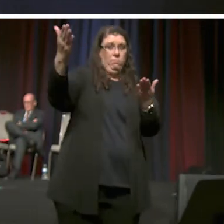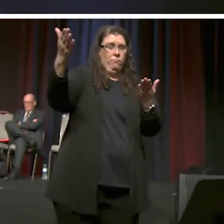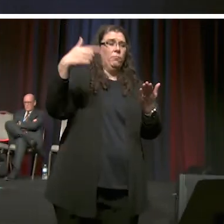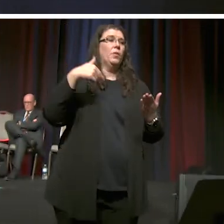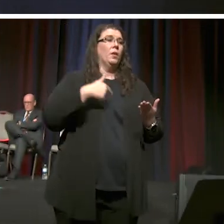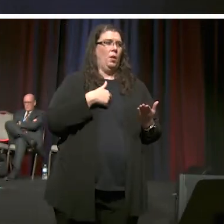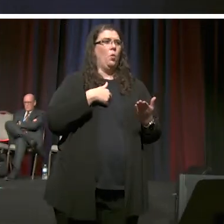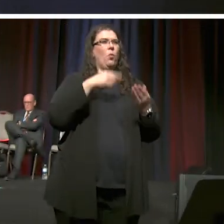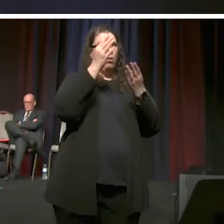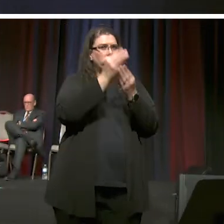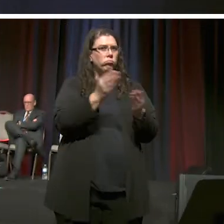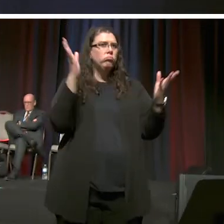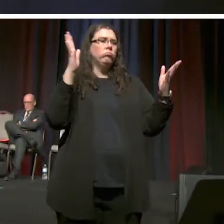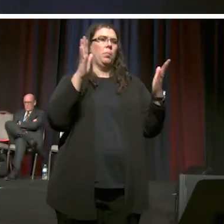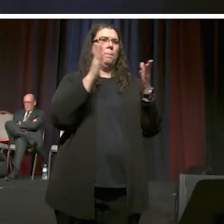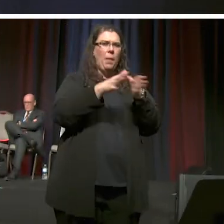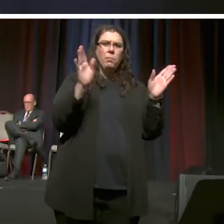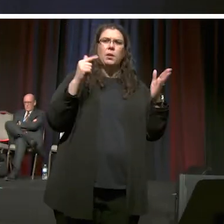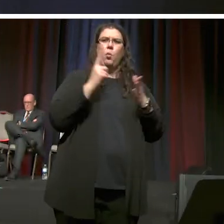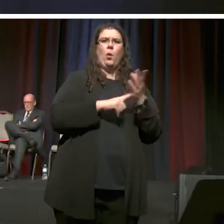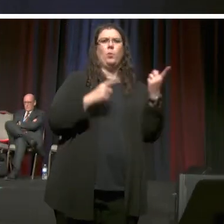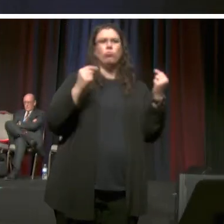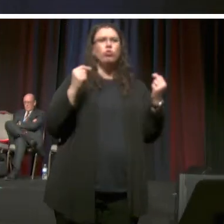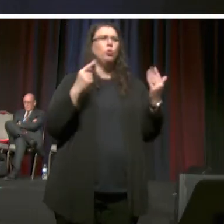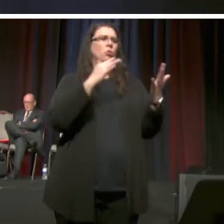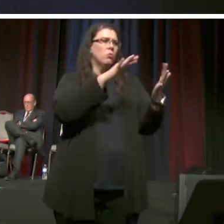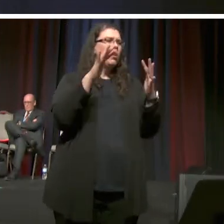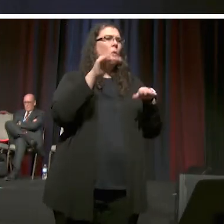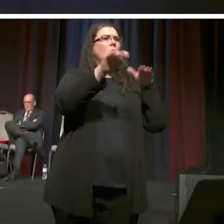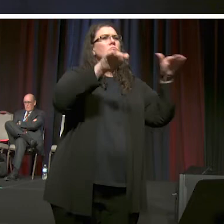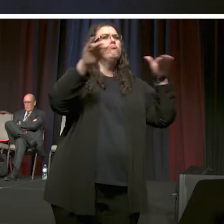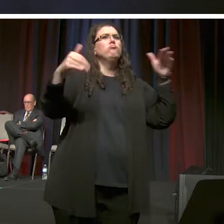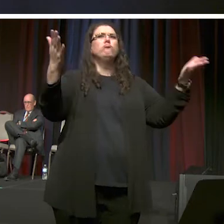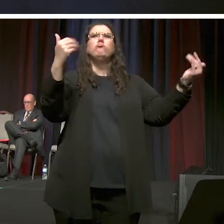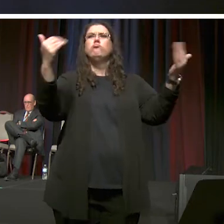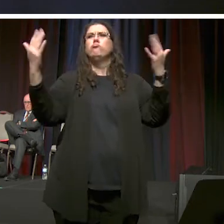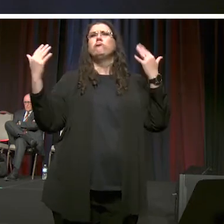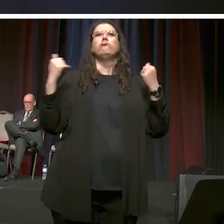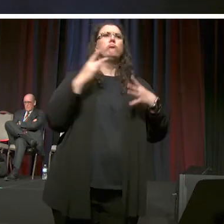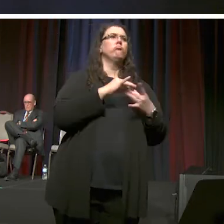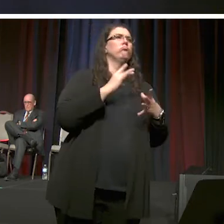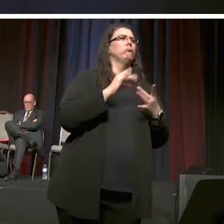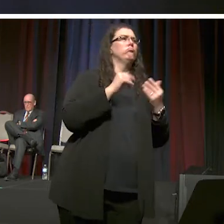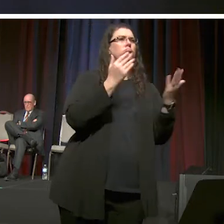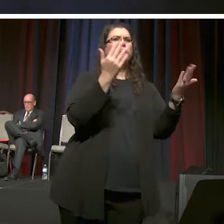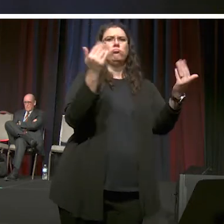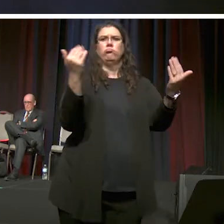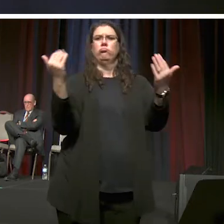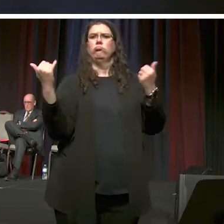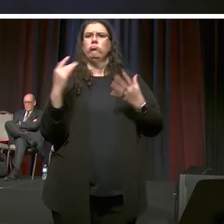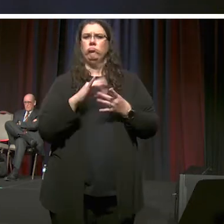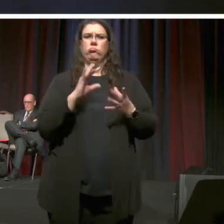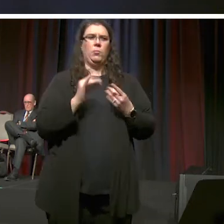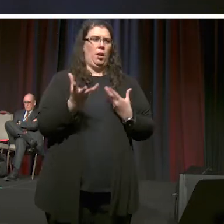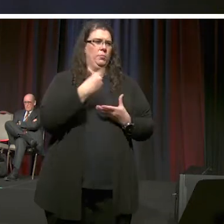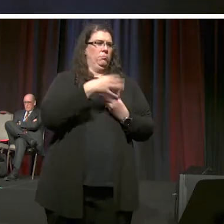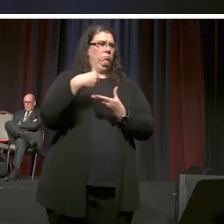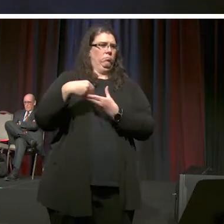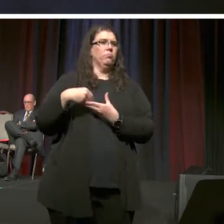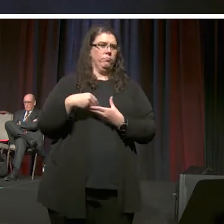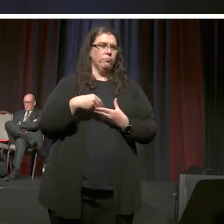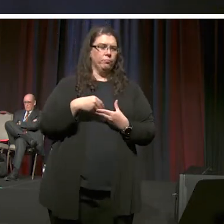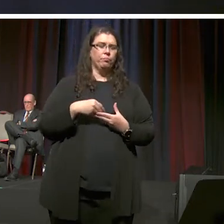went public with what we were doing, and we invited everyone in the denomination to give us their comments and their